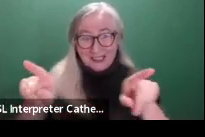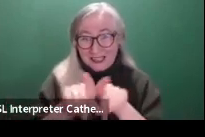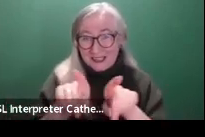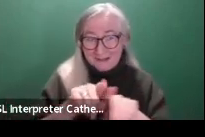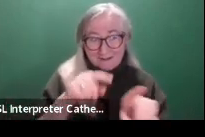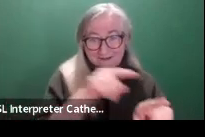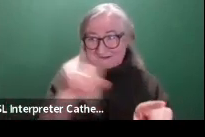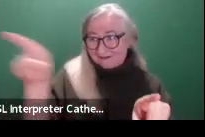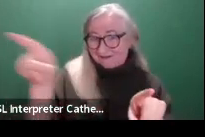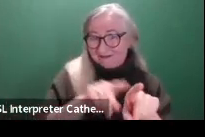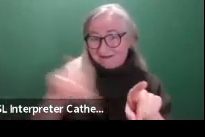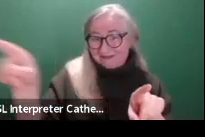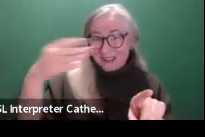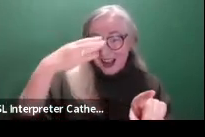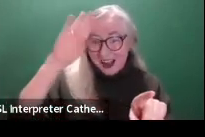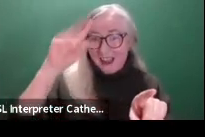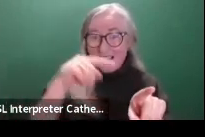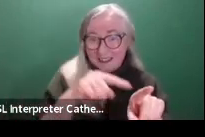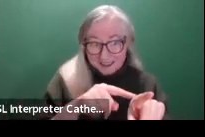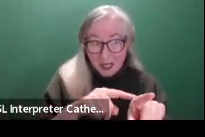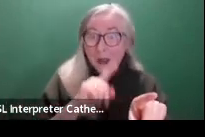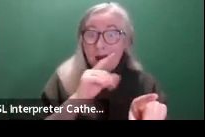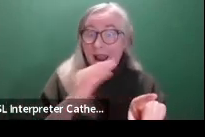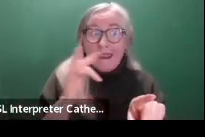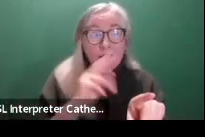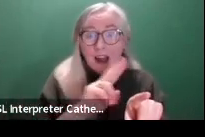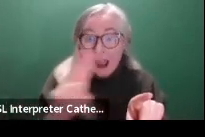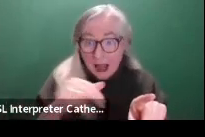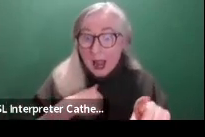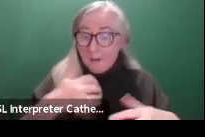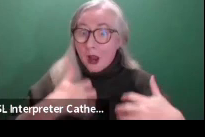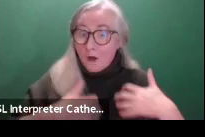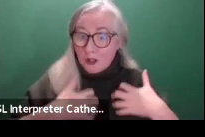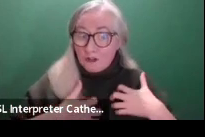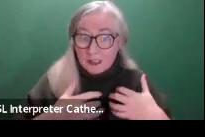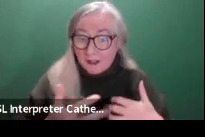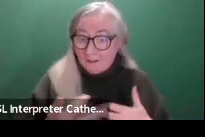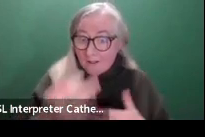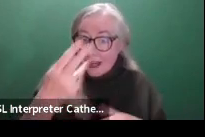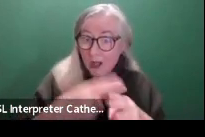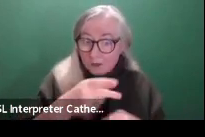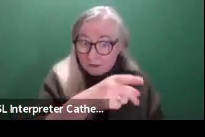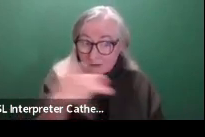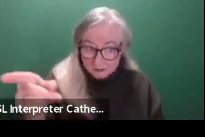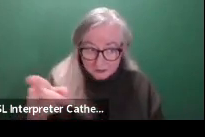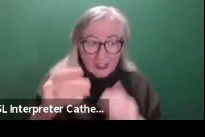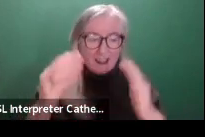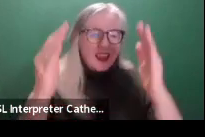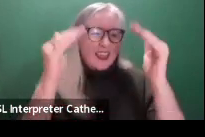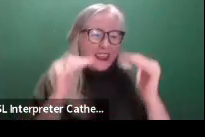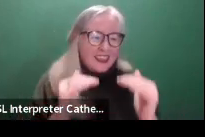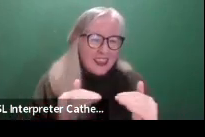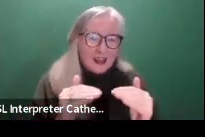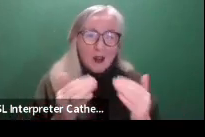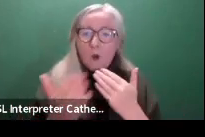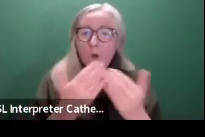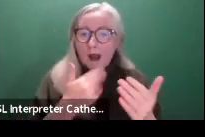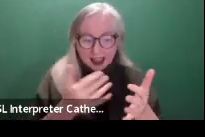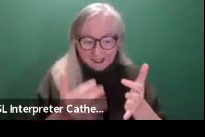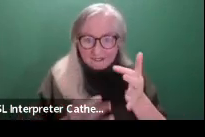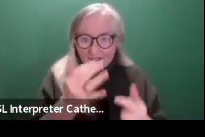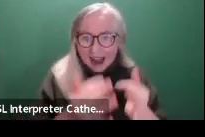hopefully. But if not, that's certainly something that I would be interested to hear about as well. I'll then move on to what I found and its relevance